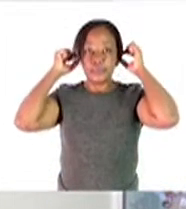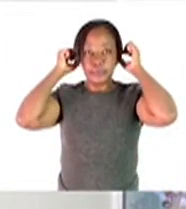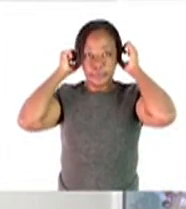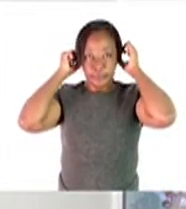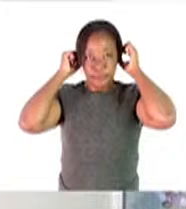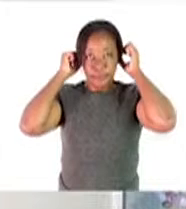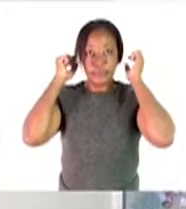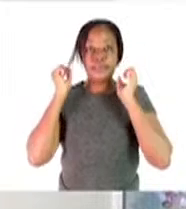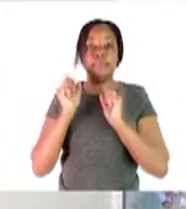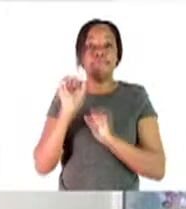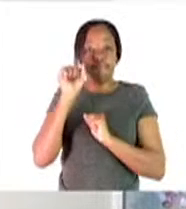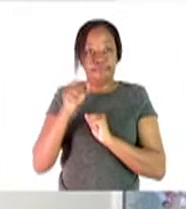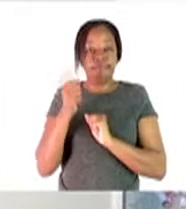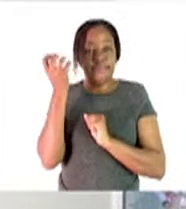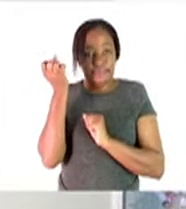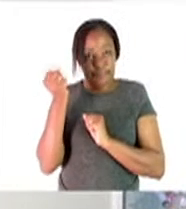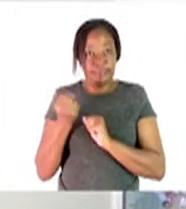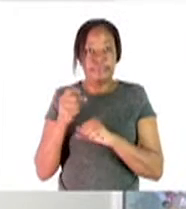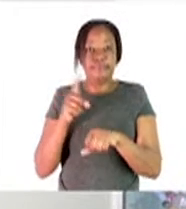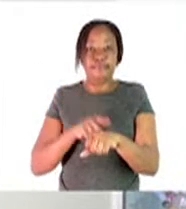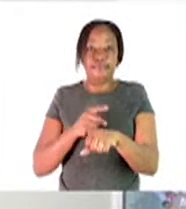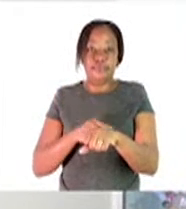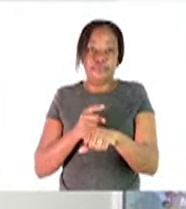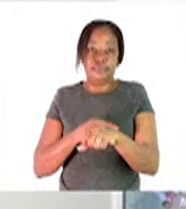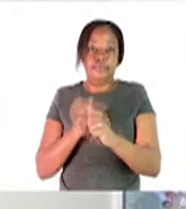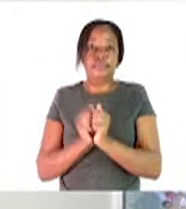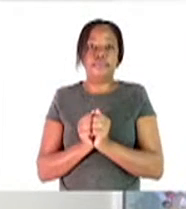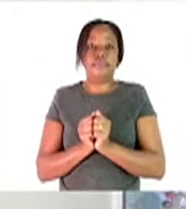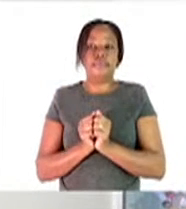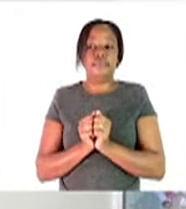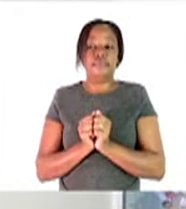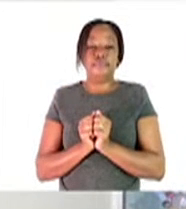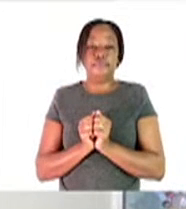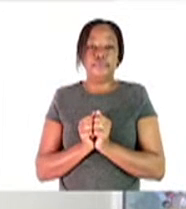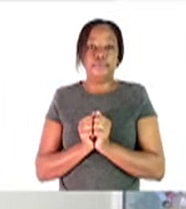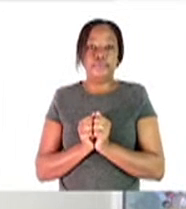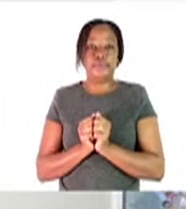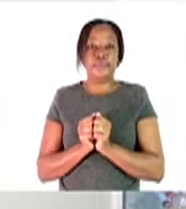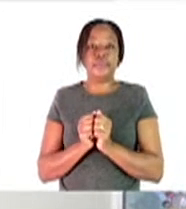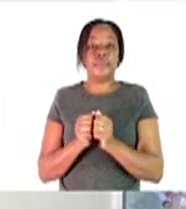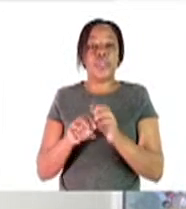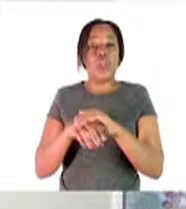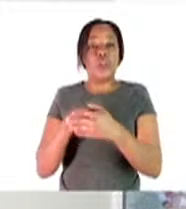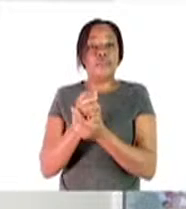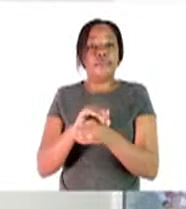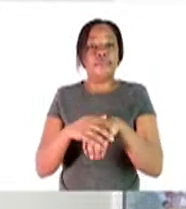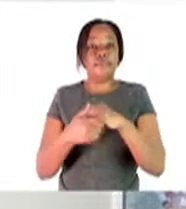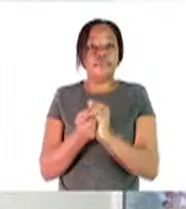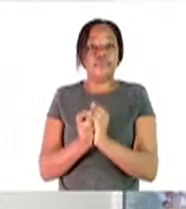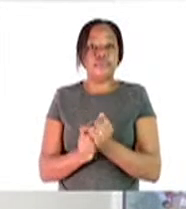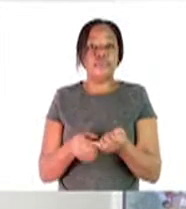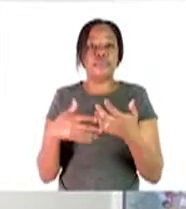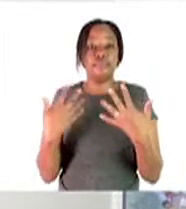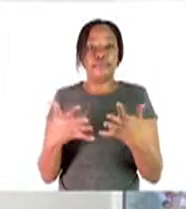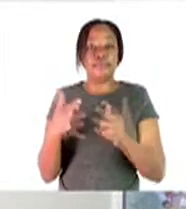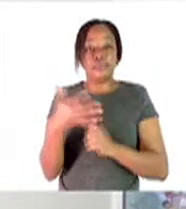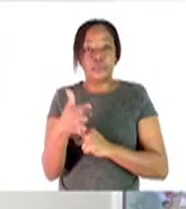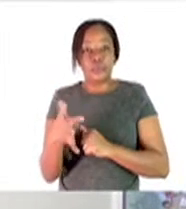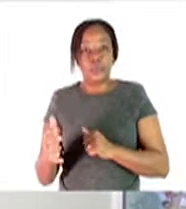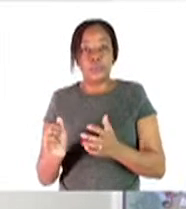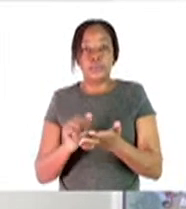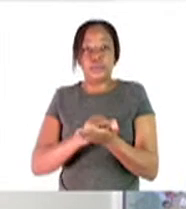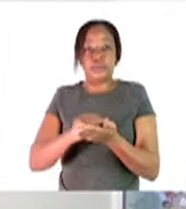are walking around or you are among other people. And wash your hand with soap most of the time.